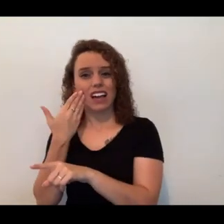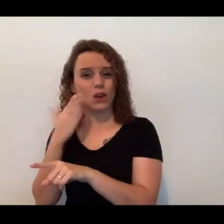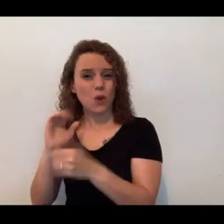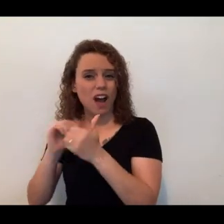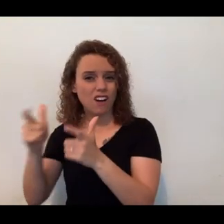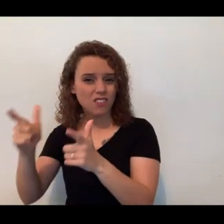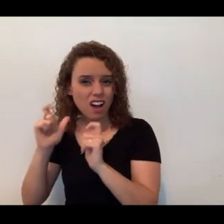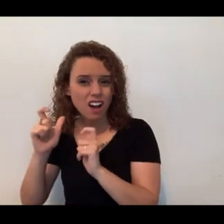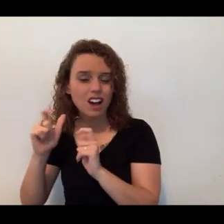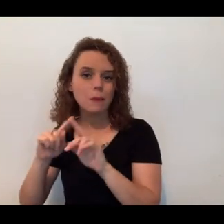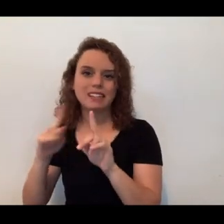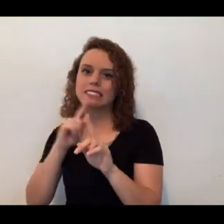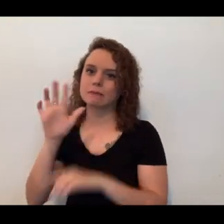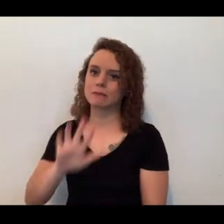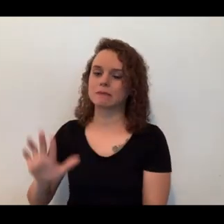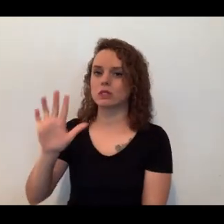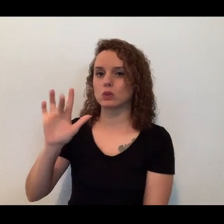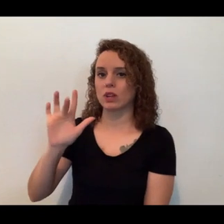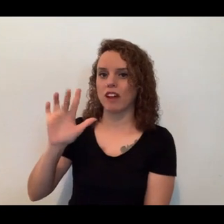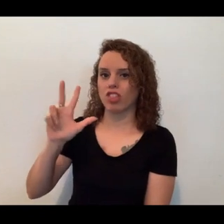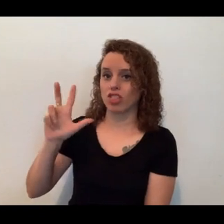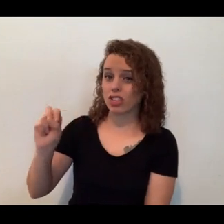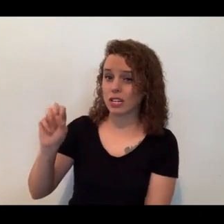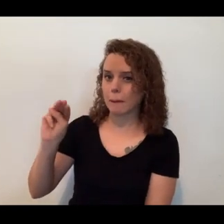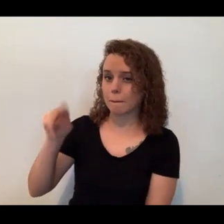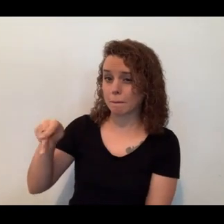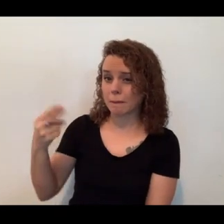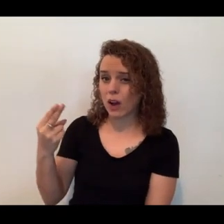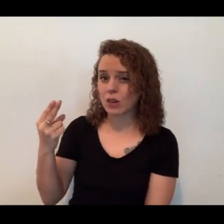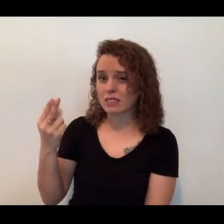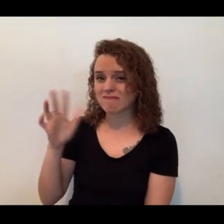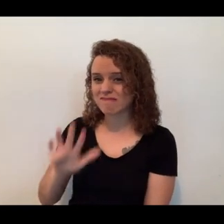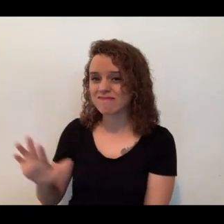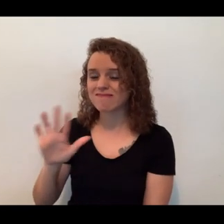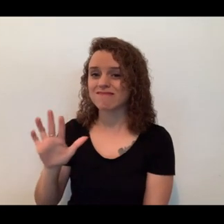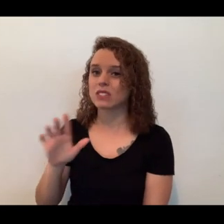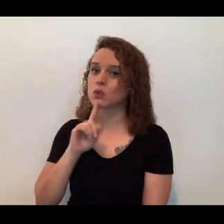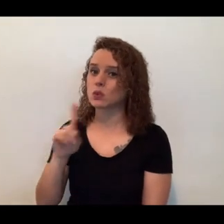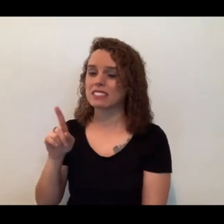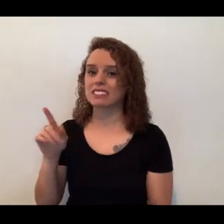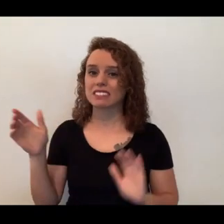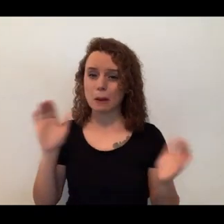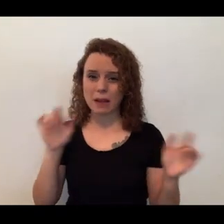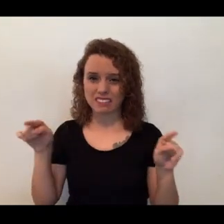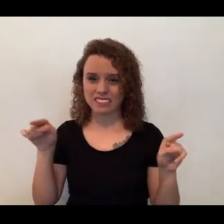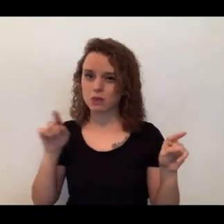say it's around 25 to 30 miles per hour at their fastest. And that's still a lot slower than cheetahs.